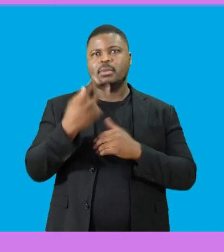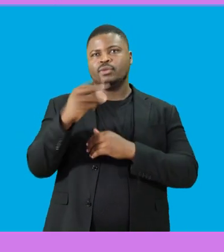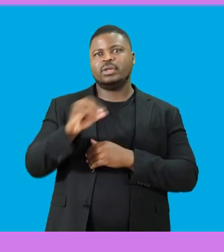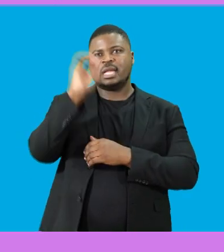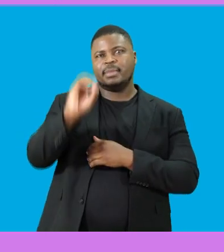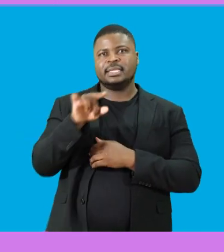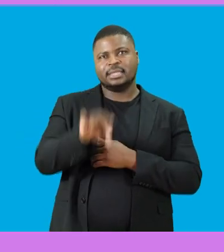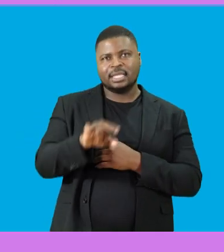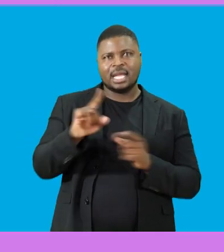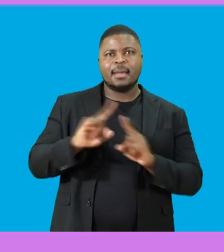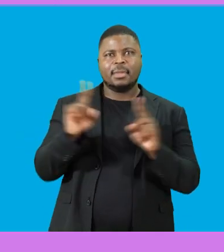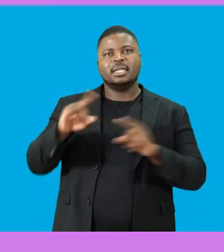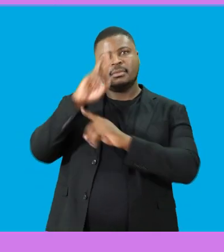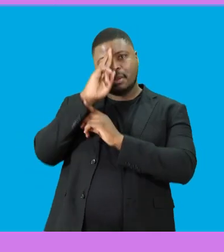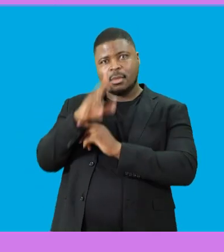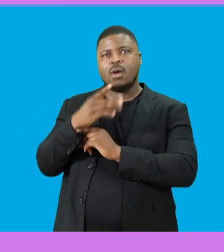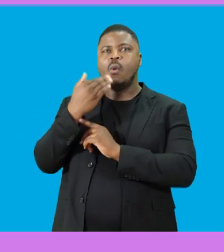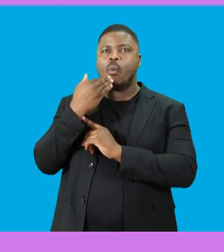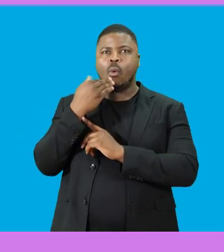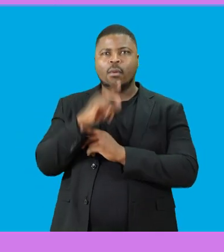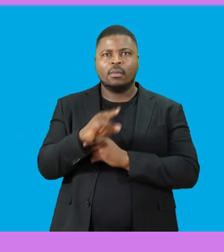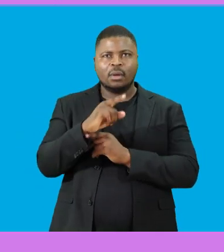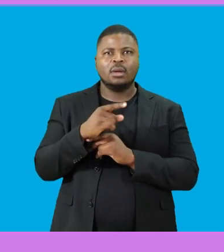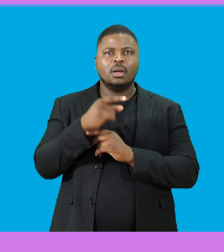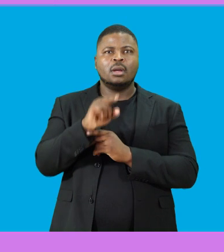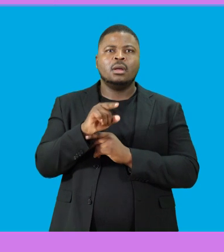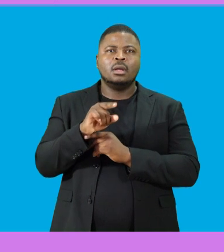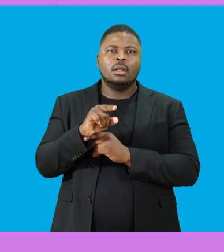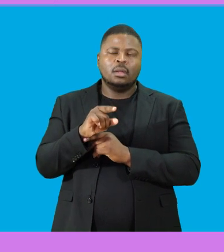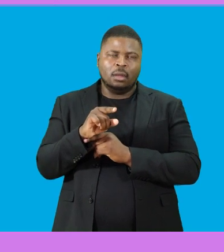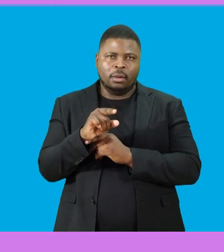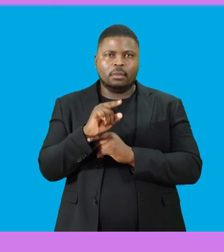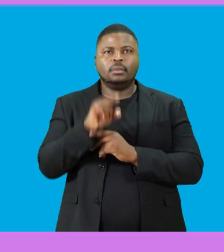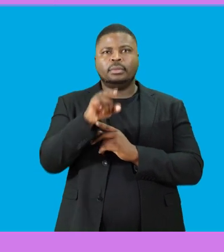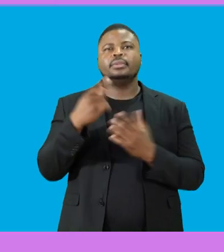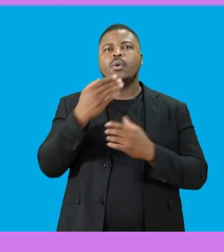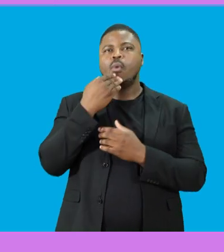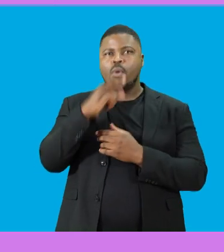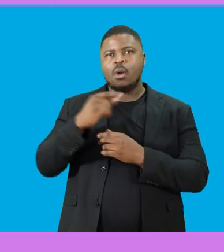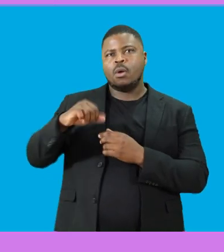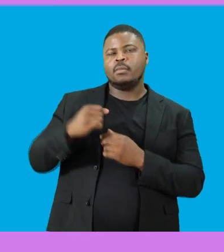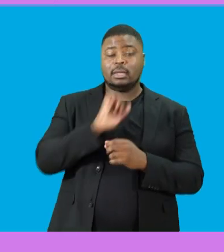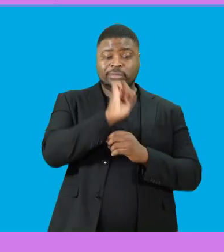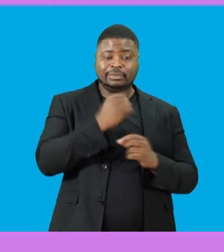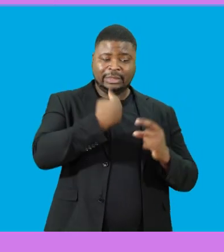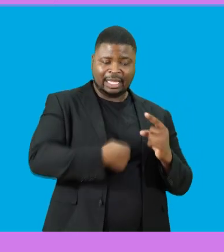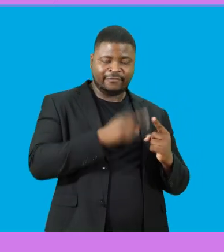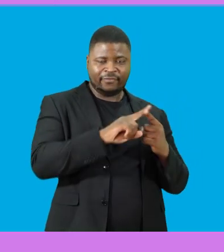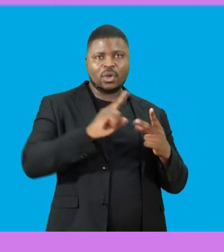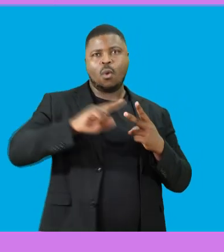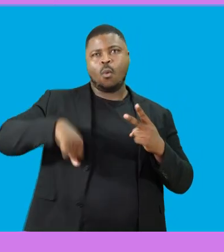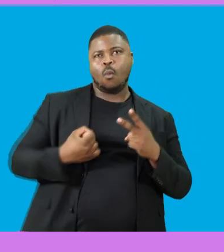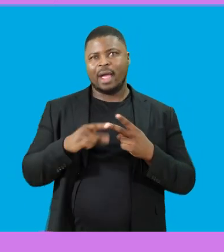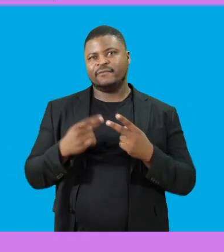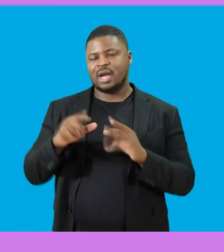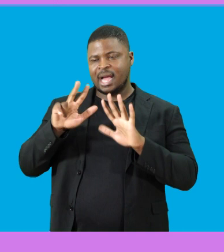adults. Then the 8-year twins is 2 younger than 9 years old, which get 50%. So now we can check